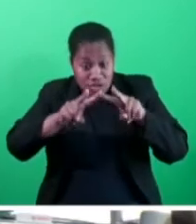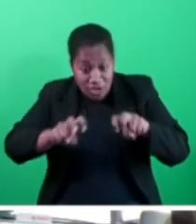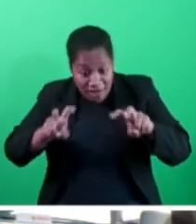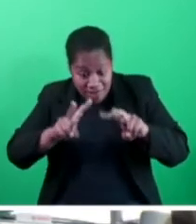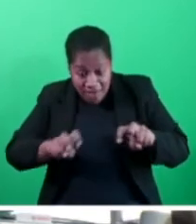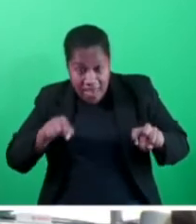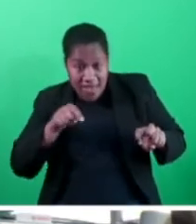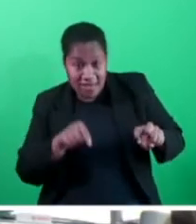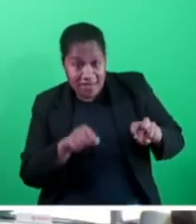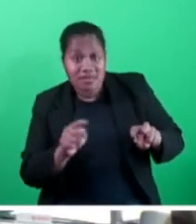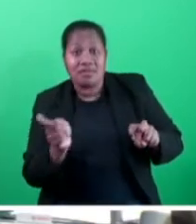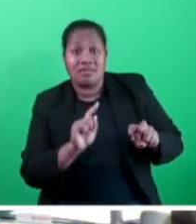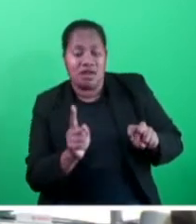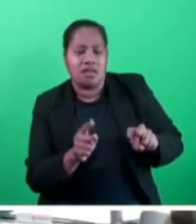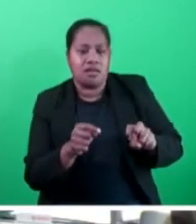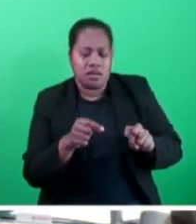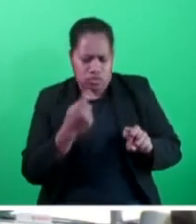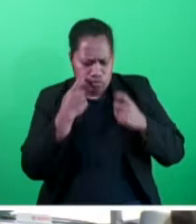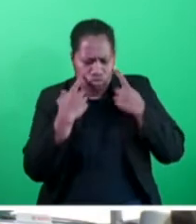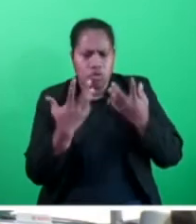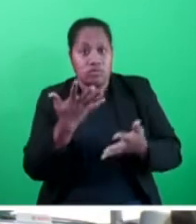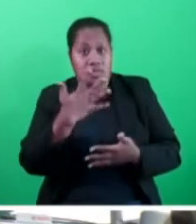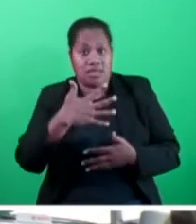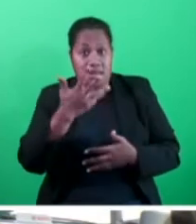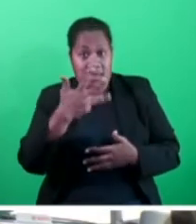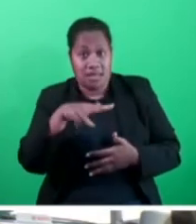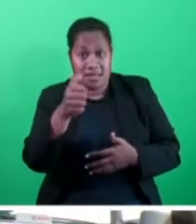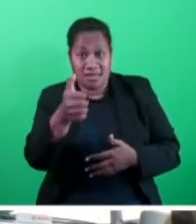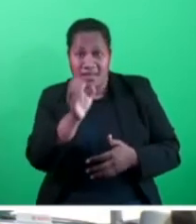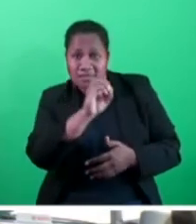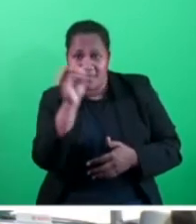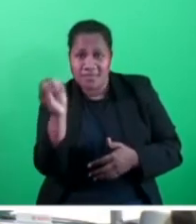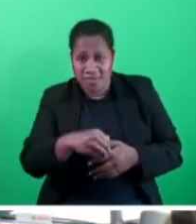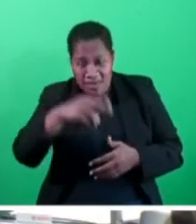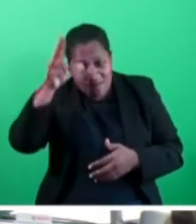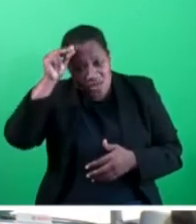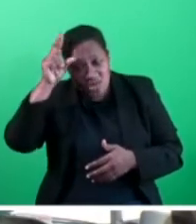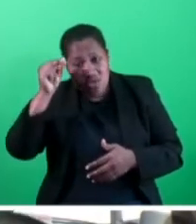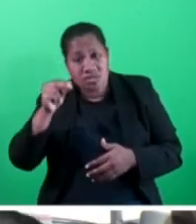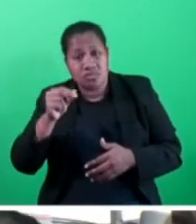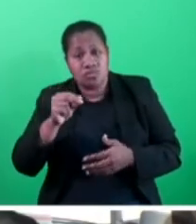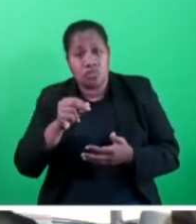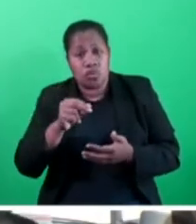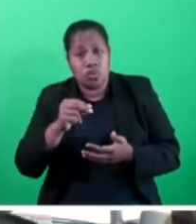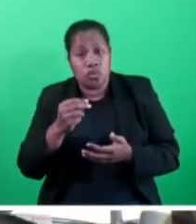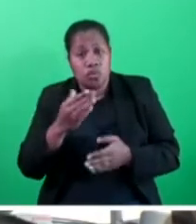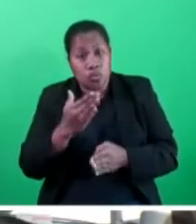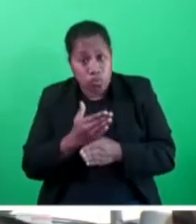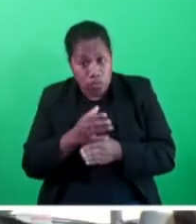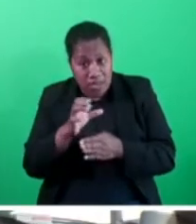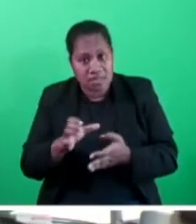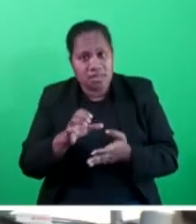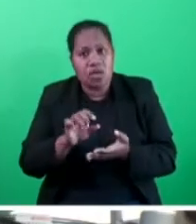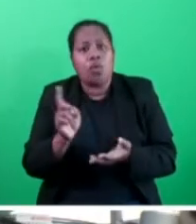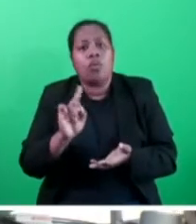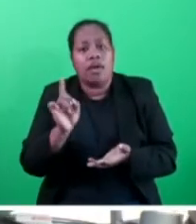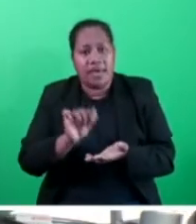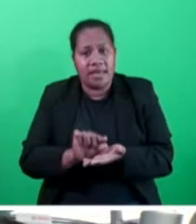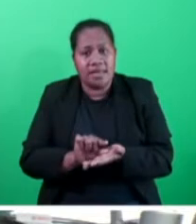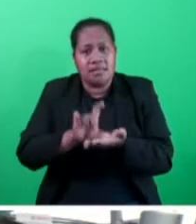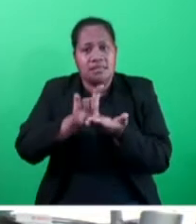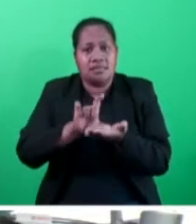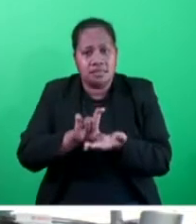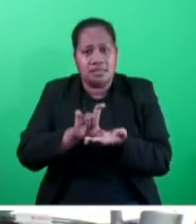over 96% of the Fijian workers currently earn above the minimum wage rate. Therefore, my earlier reference to